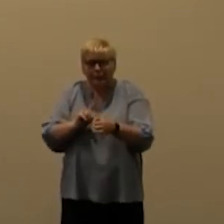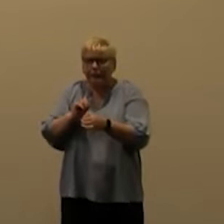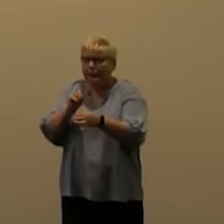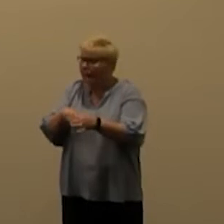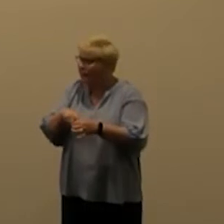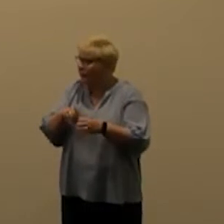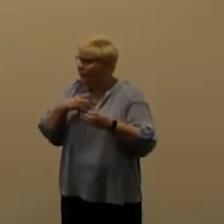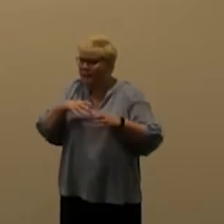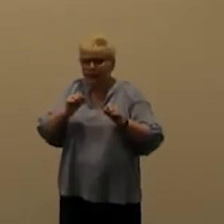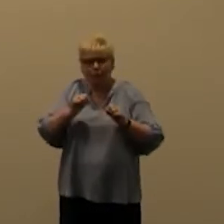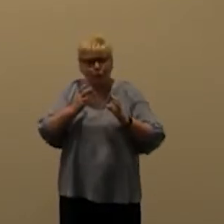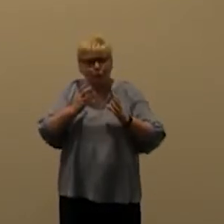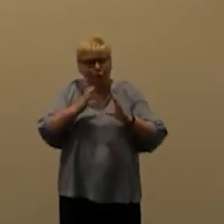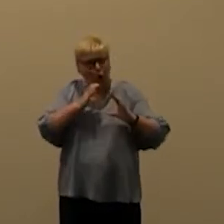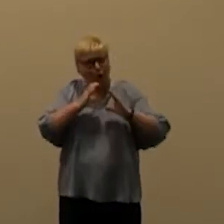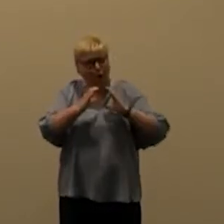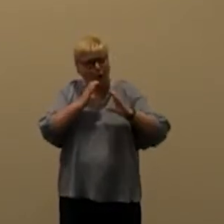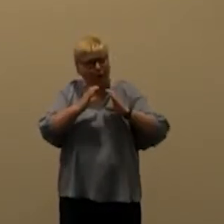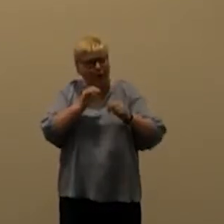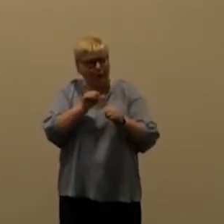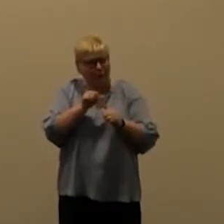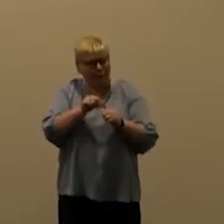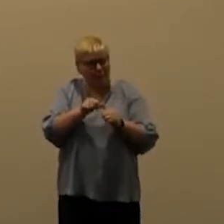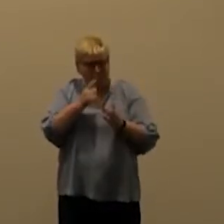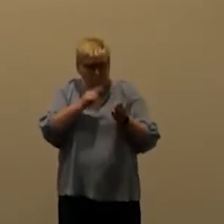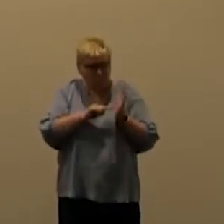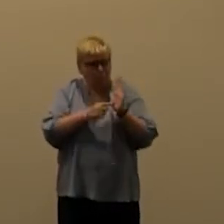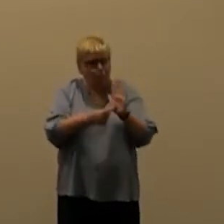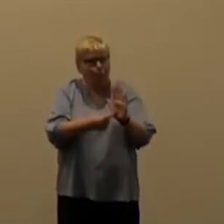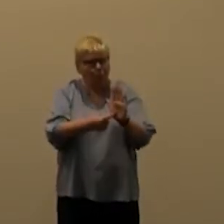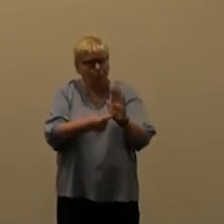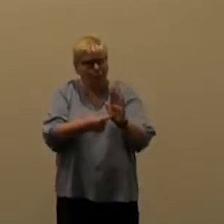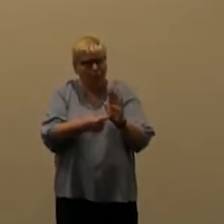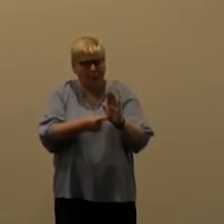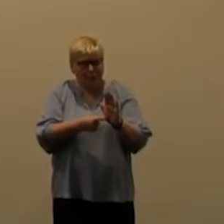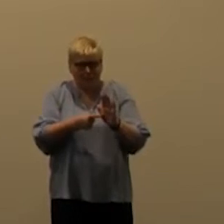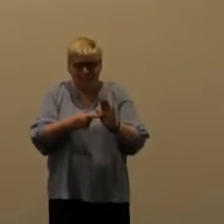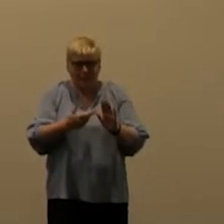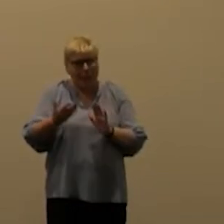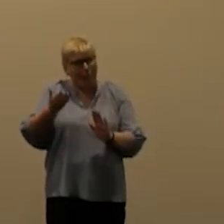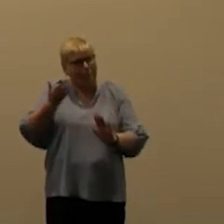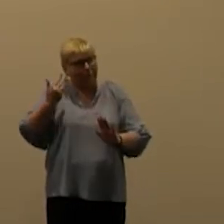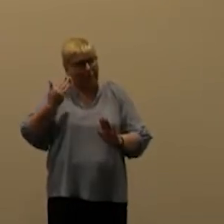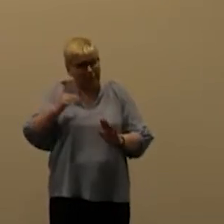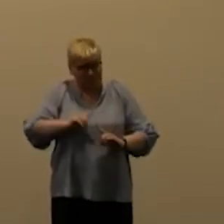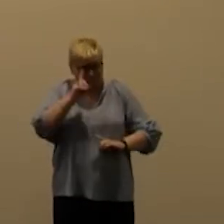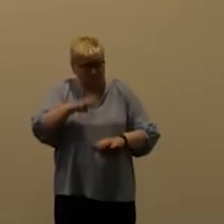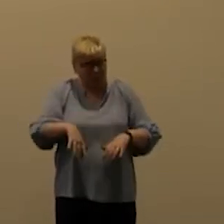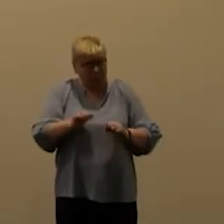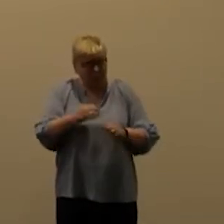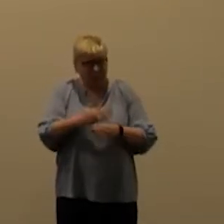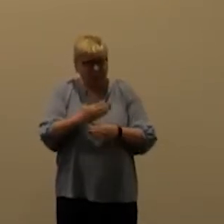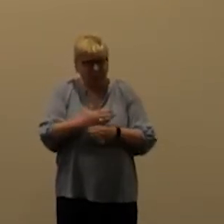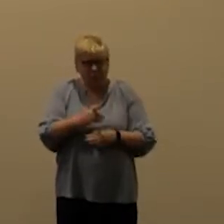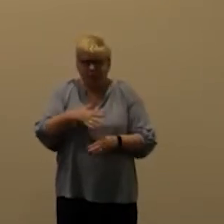started to communicate and show who I am. In the past, when I first started with work, it was always the